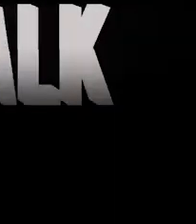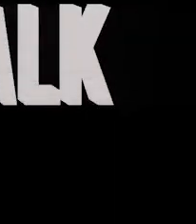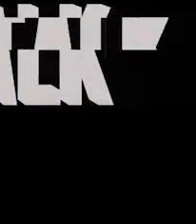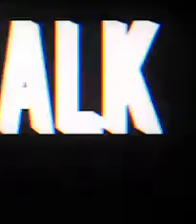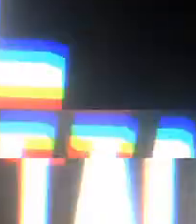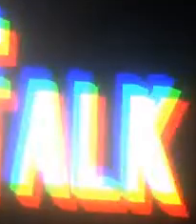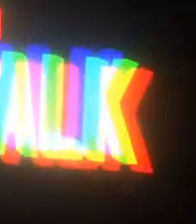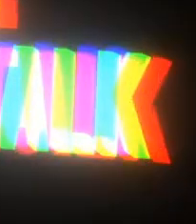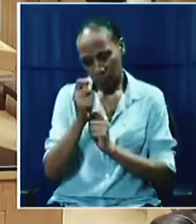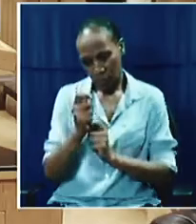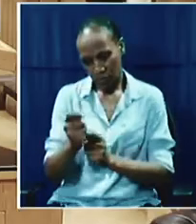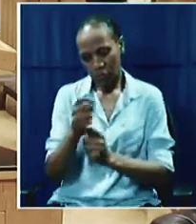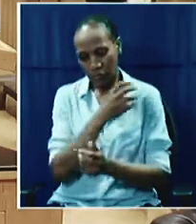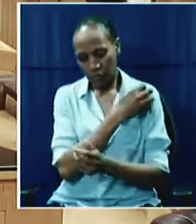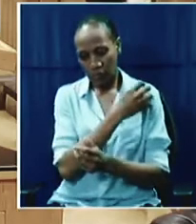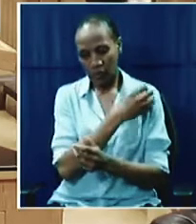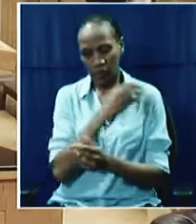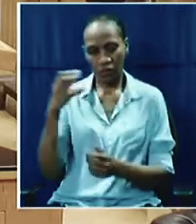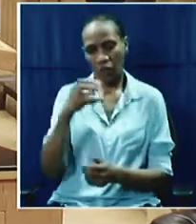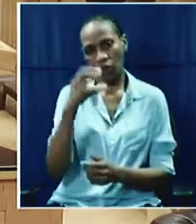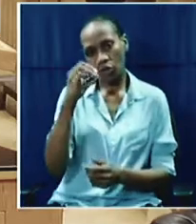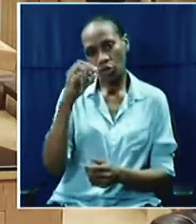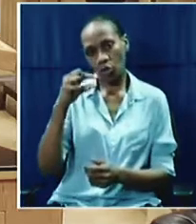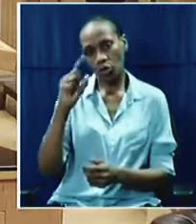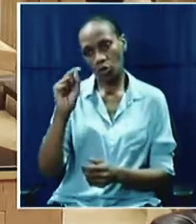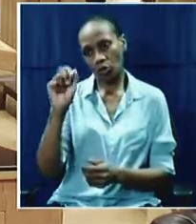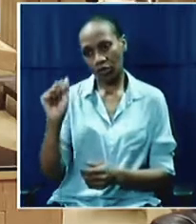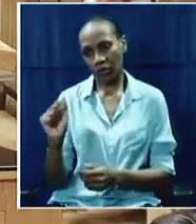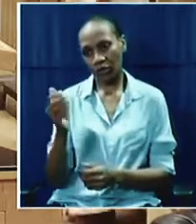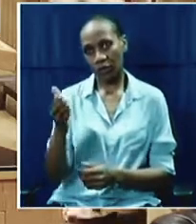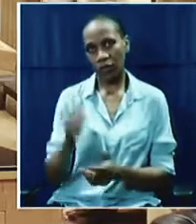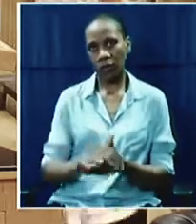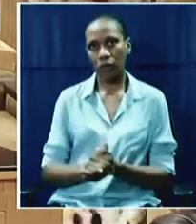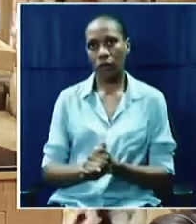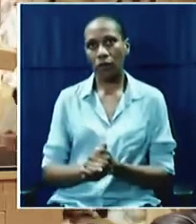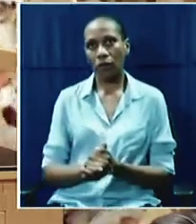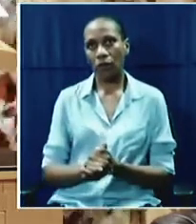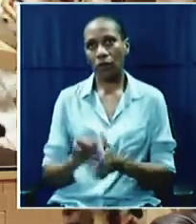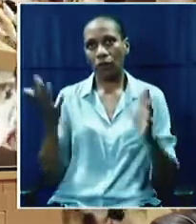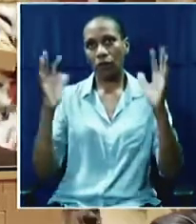The Honourable the Minister of Cooperative Governance and Traditional Affairs.